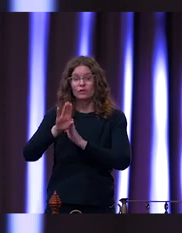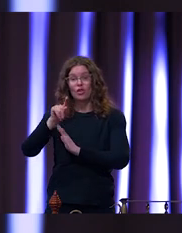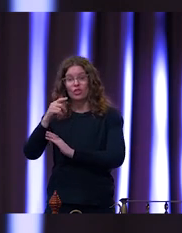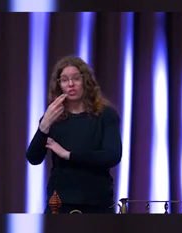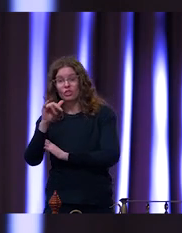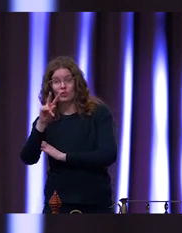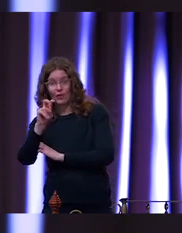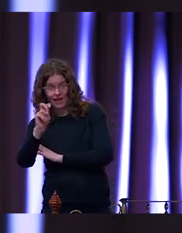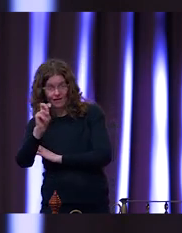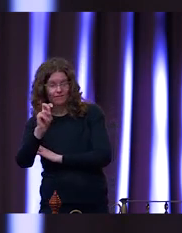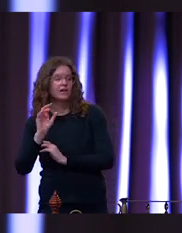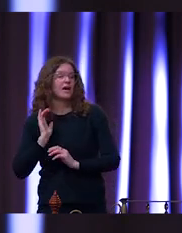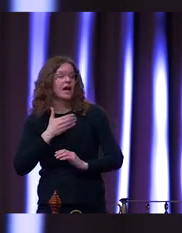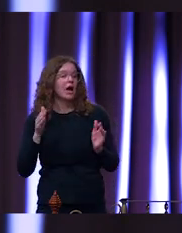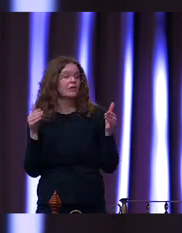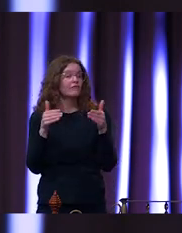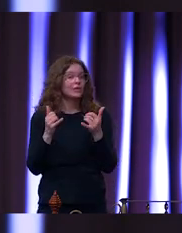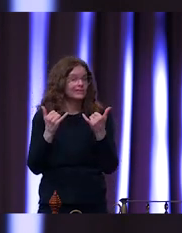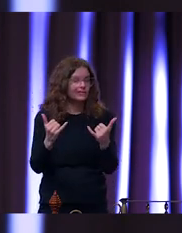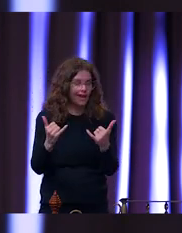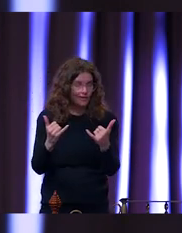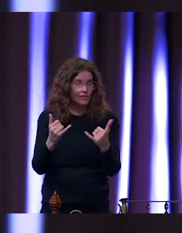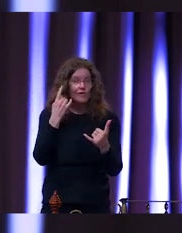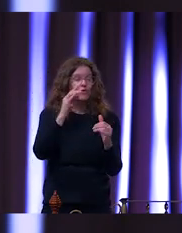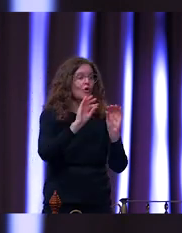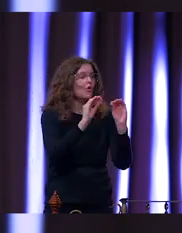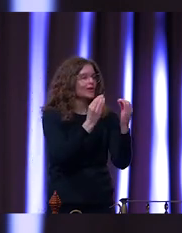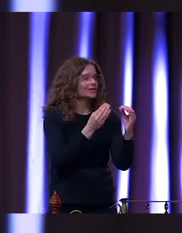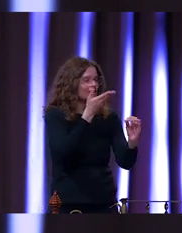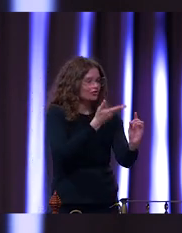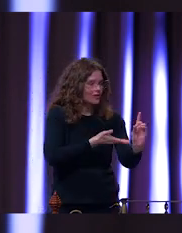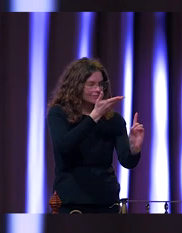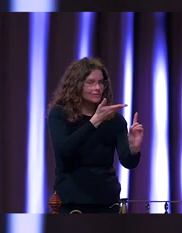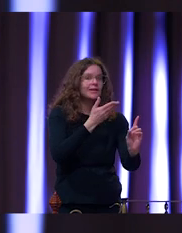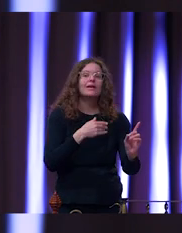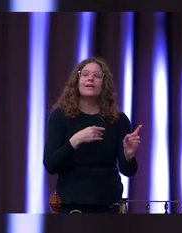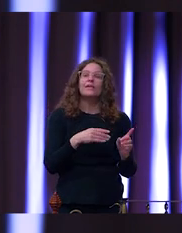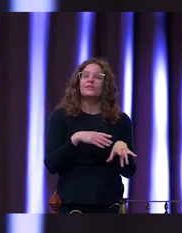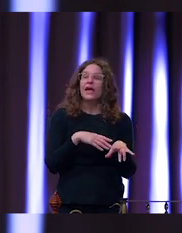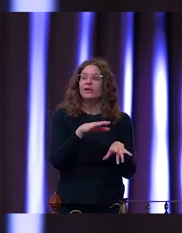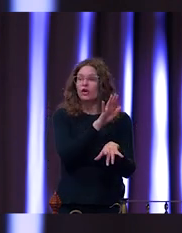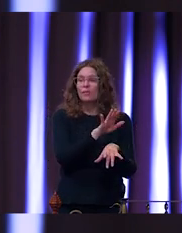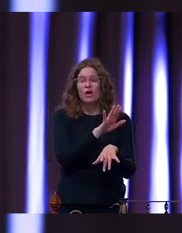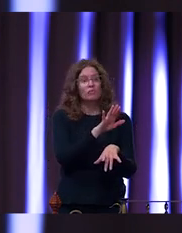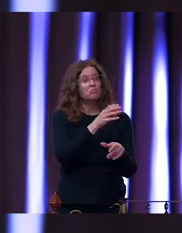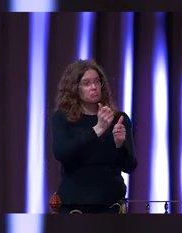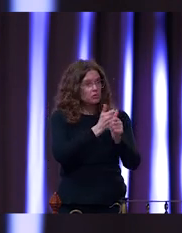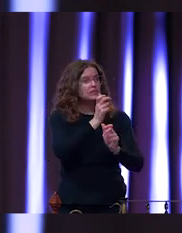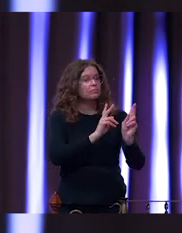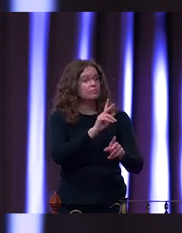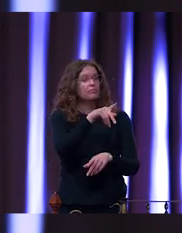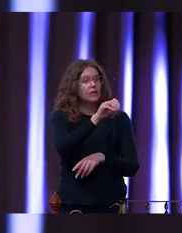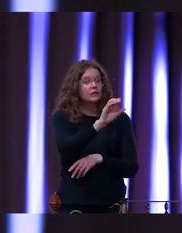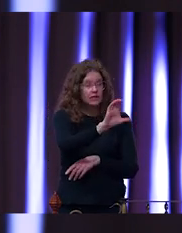focus now is on organizations that are by, for, and about people of color,